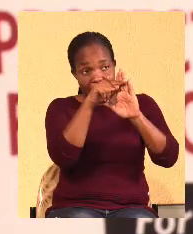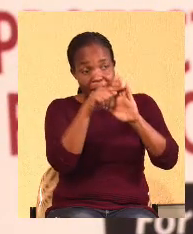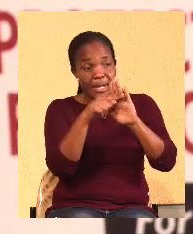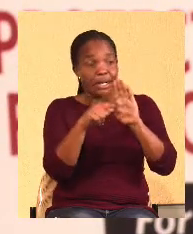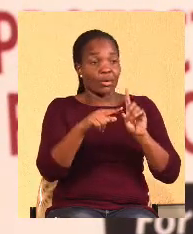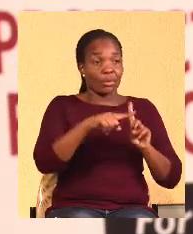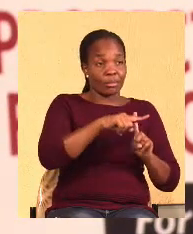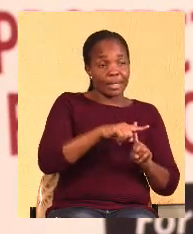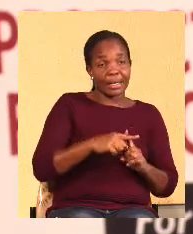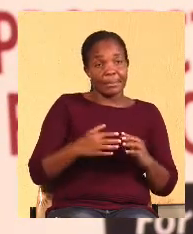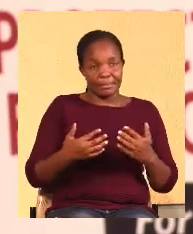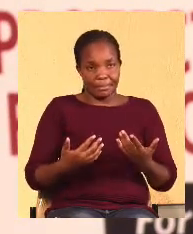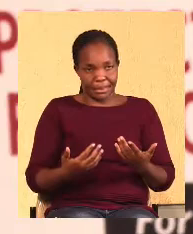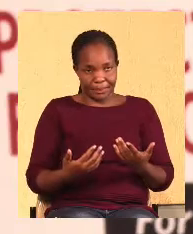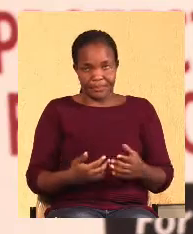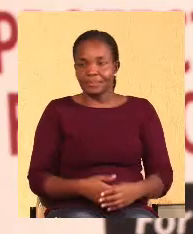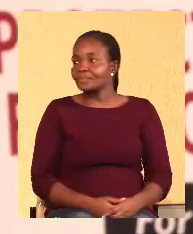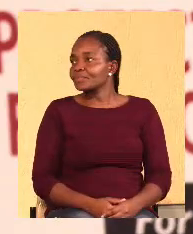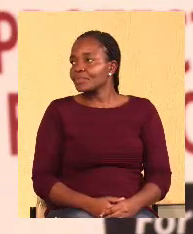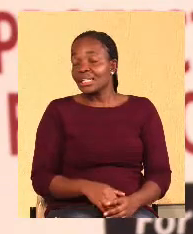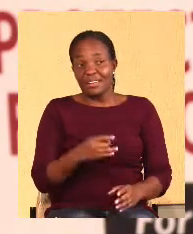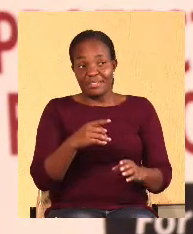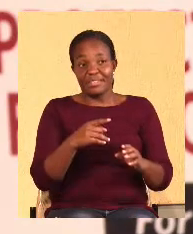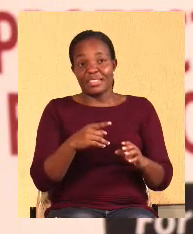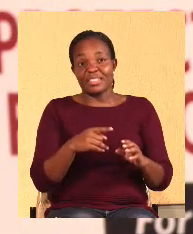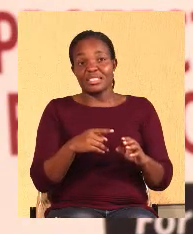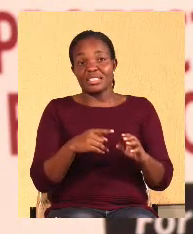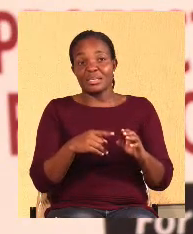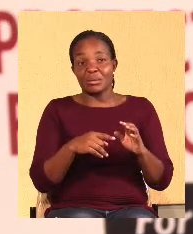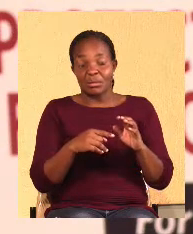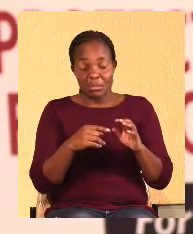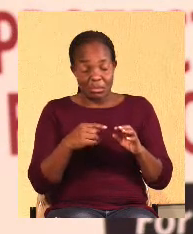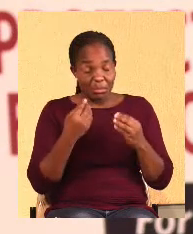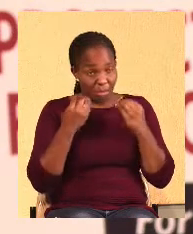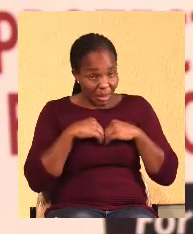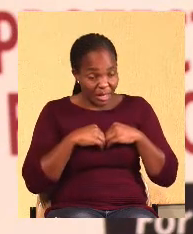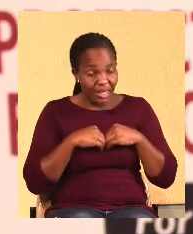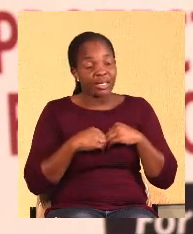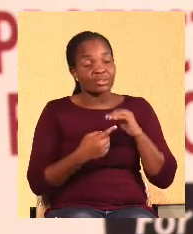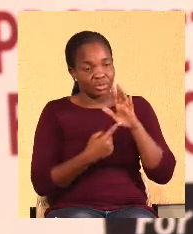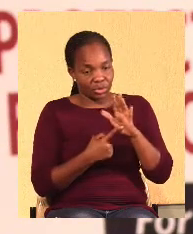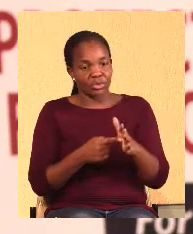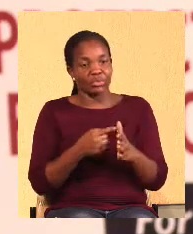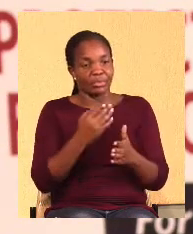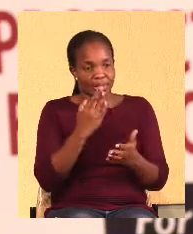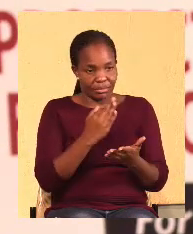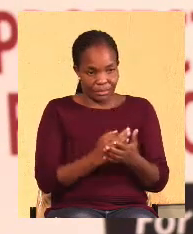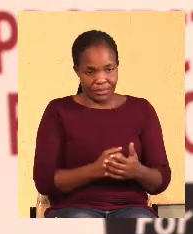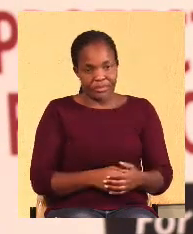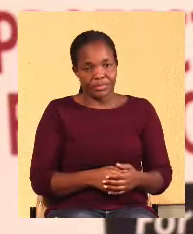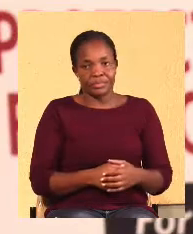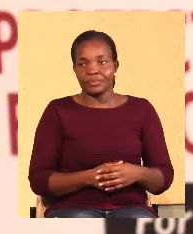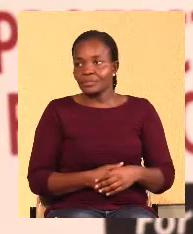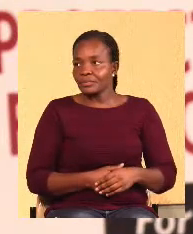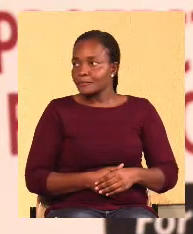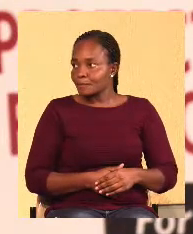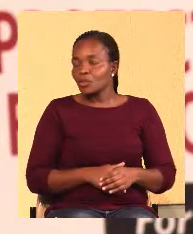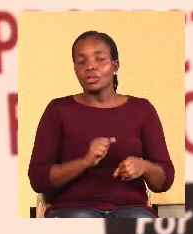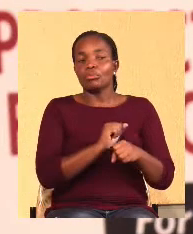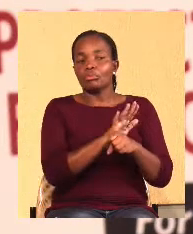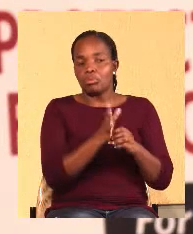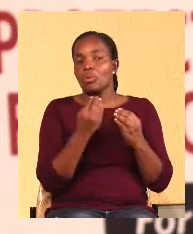we say we have a confirmed case. So per definition, a confirmed case is a person with laboratory confirmation of